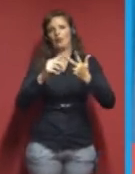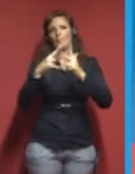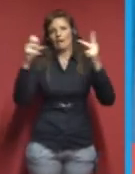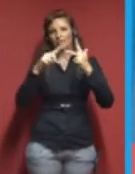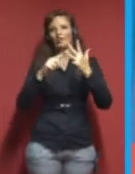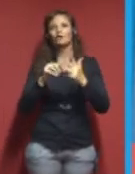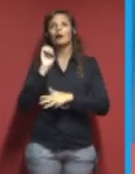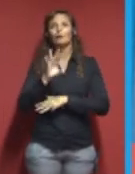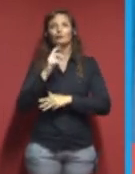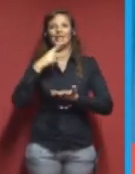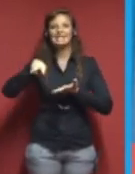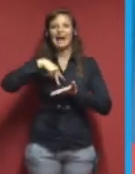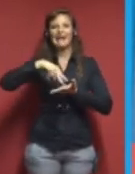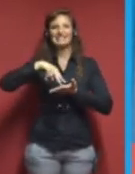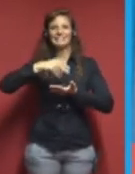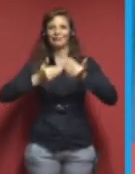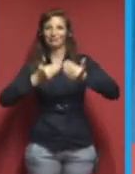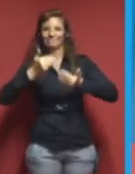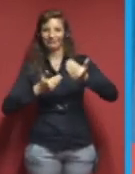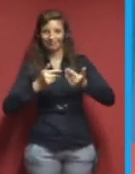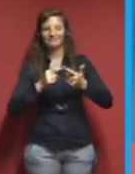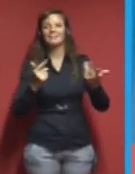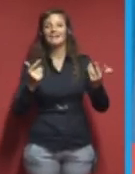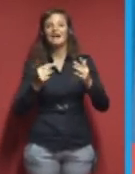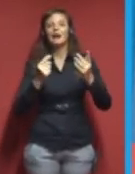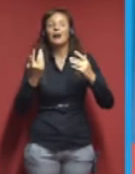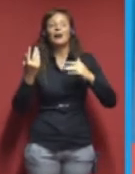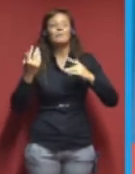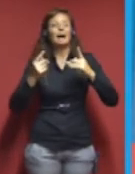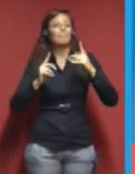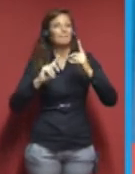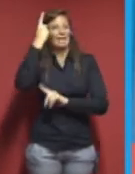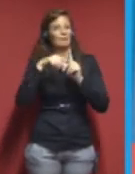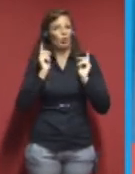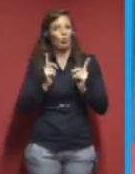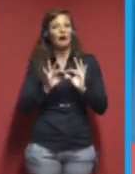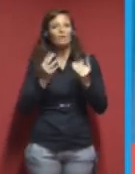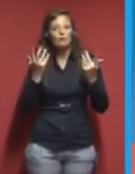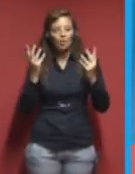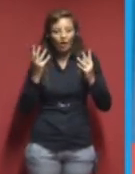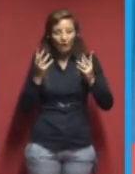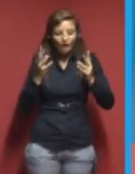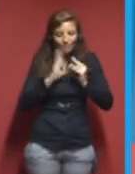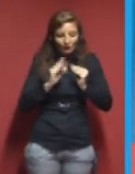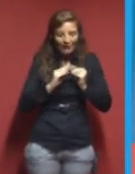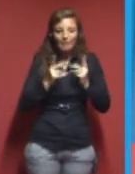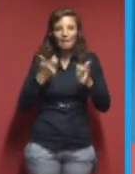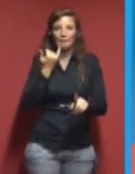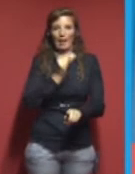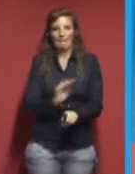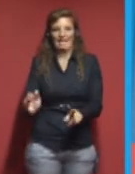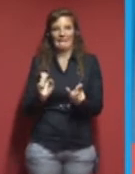most of all, chief happiness officer at Maker Kids. Jennifer Turliuk. Chief happiness officer is